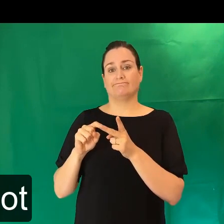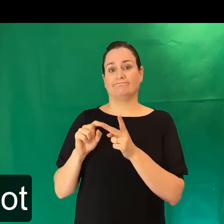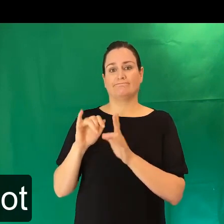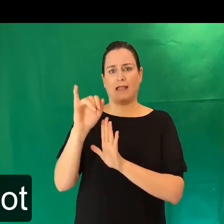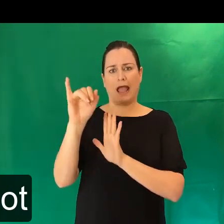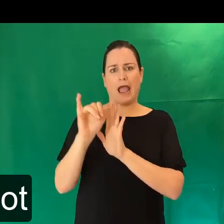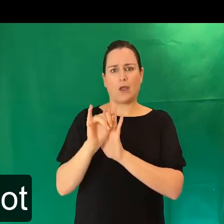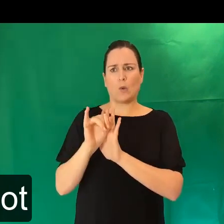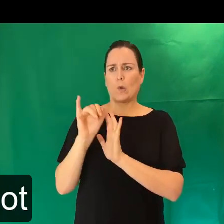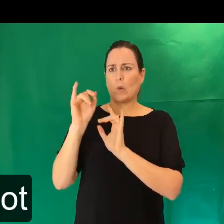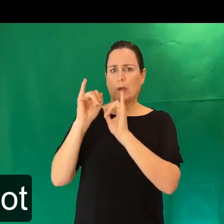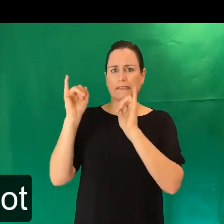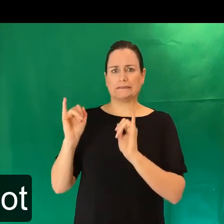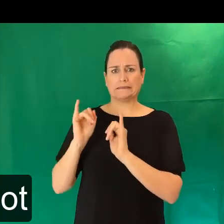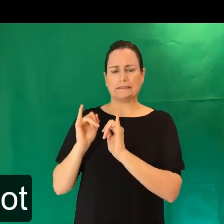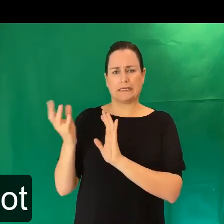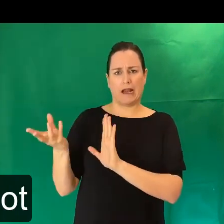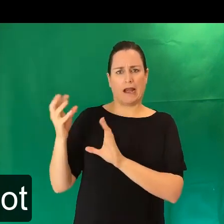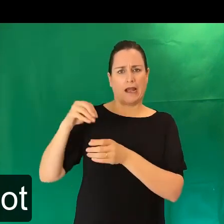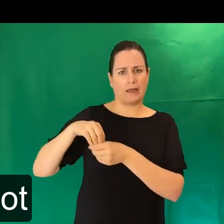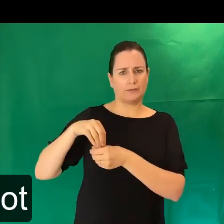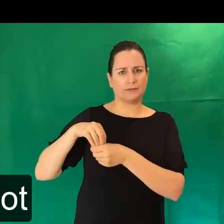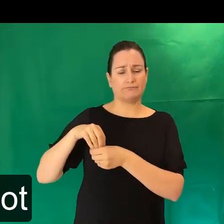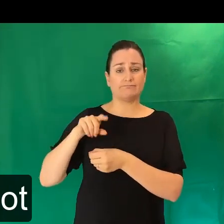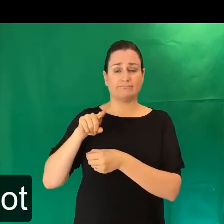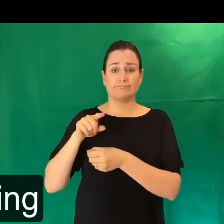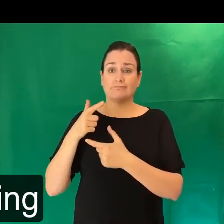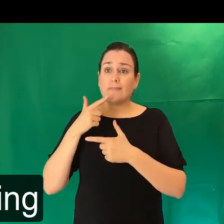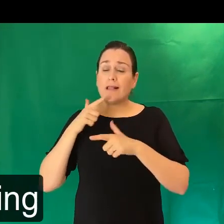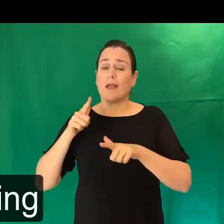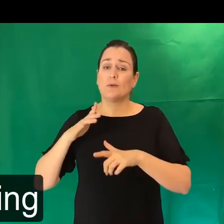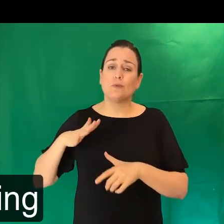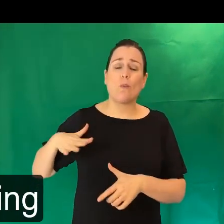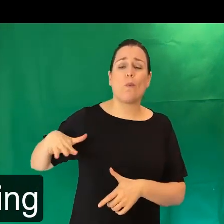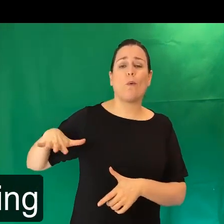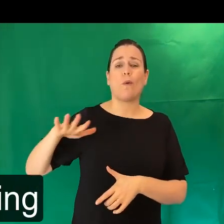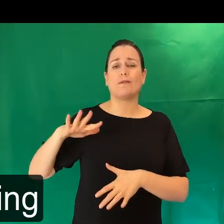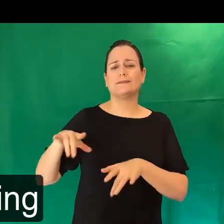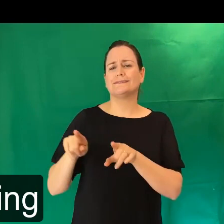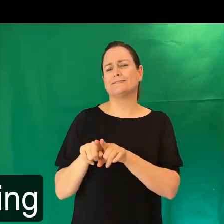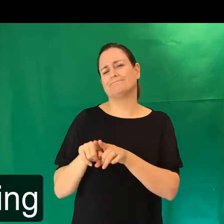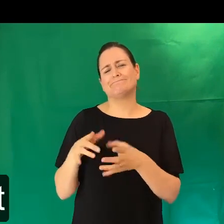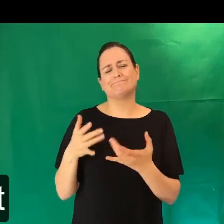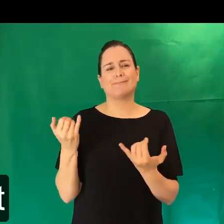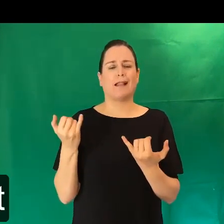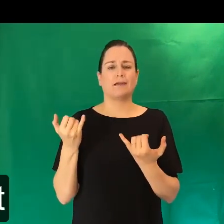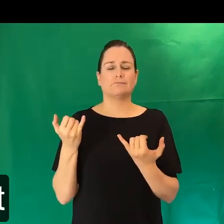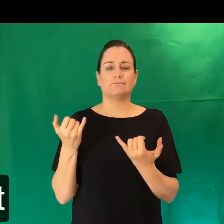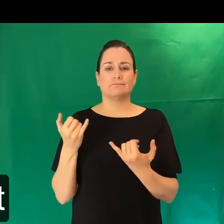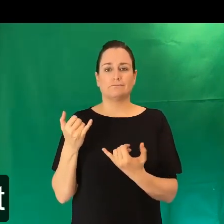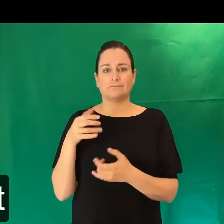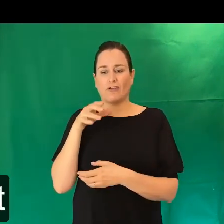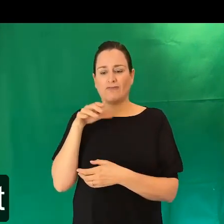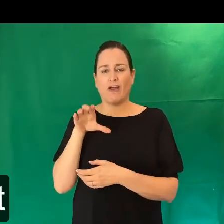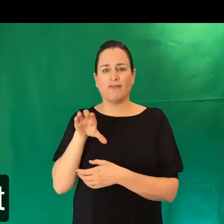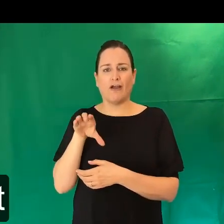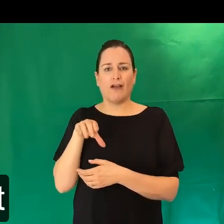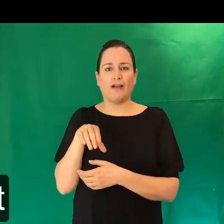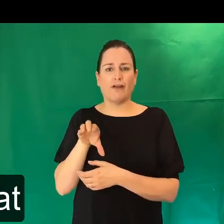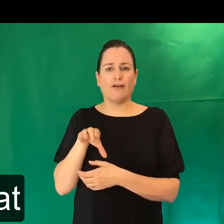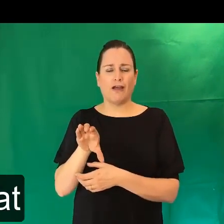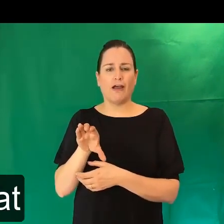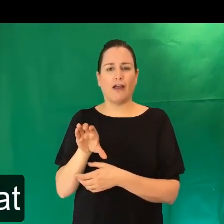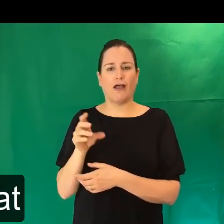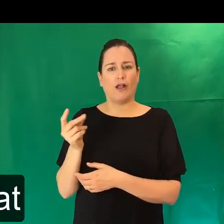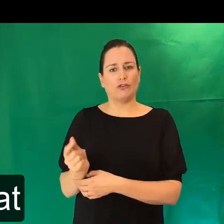iconicity. But as we know, these are not the same in all languages. So comparing the noise that dogs make, if we look at